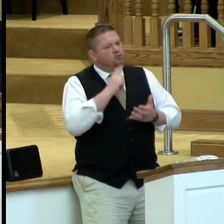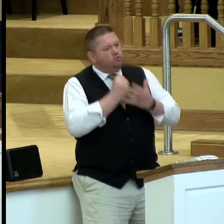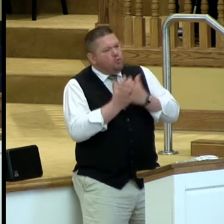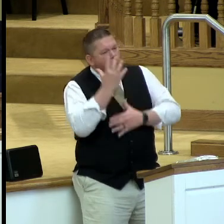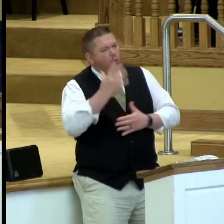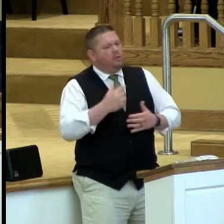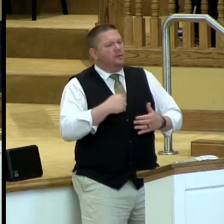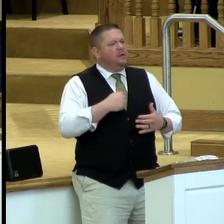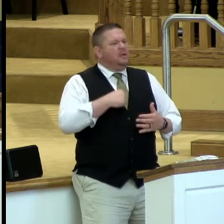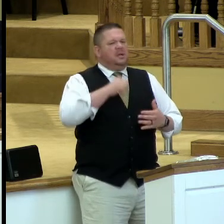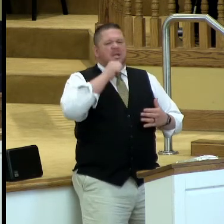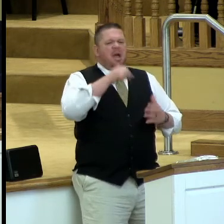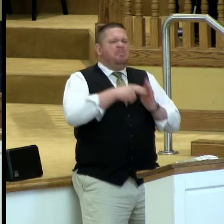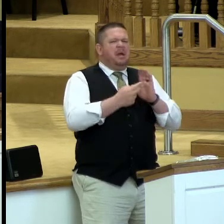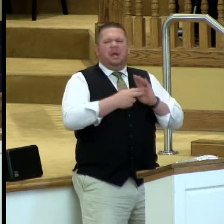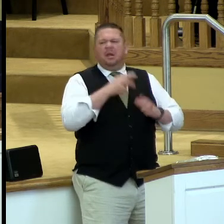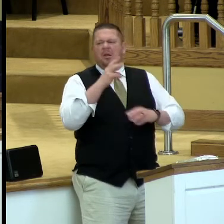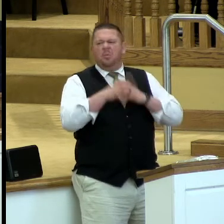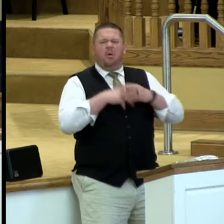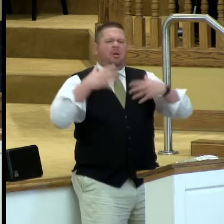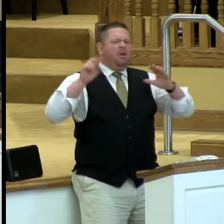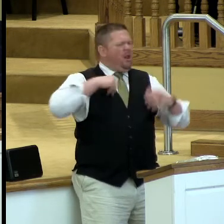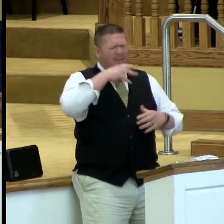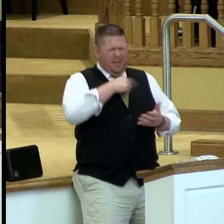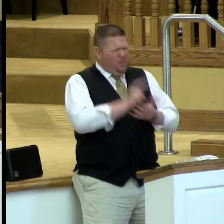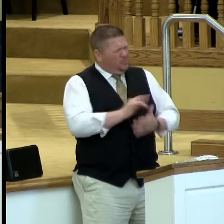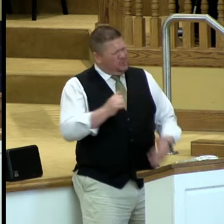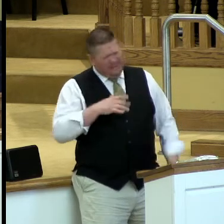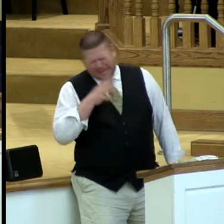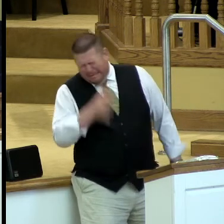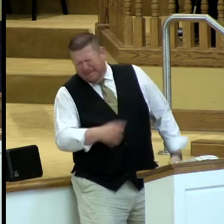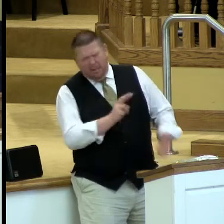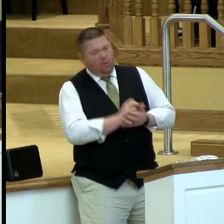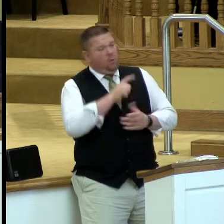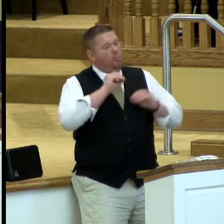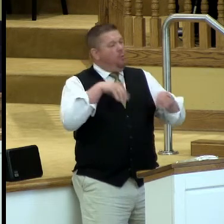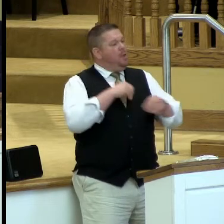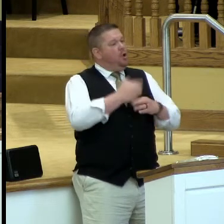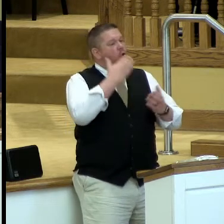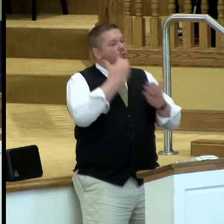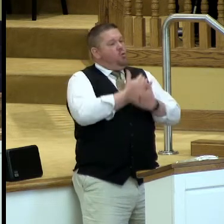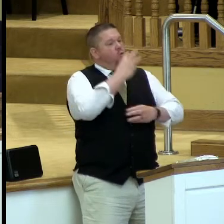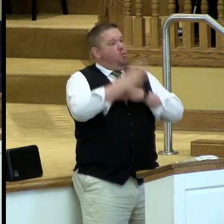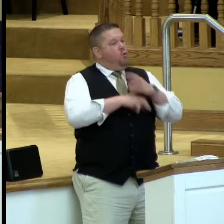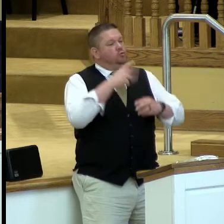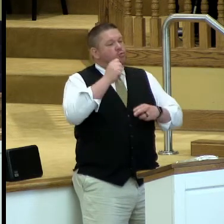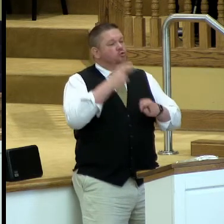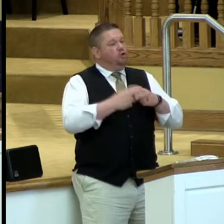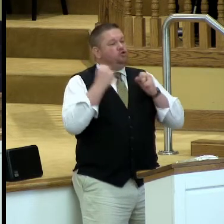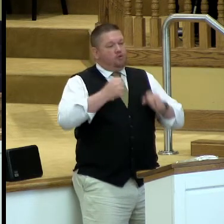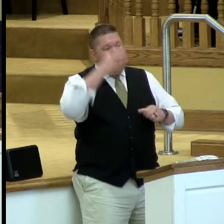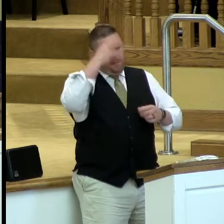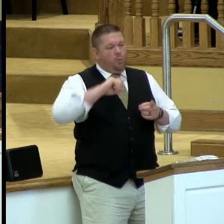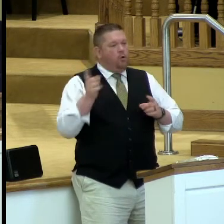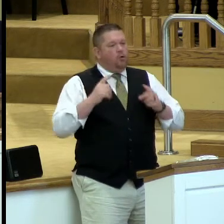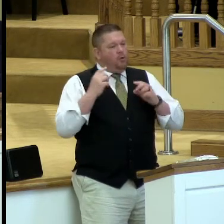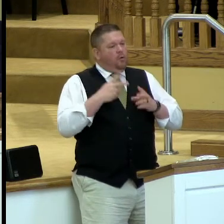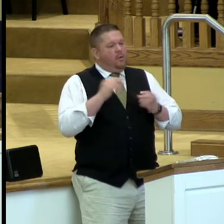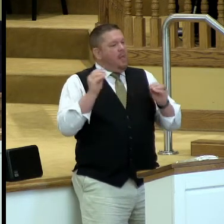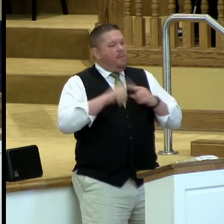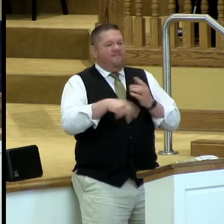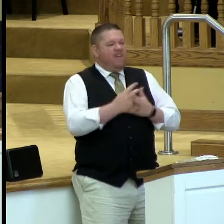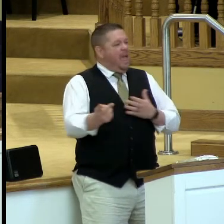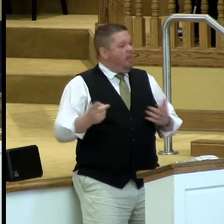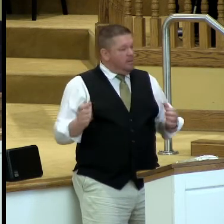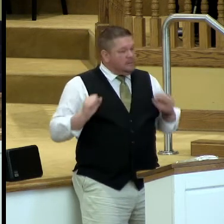as, oh, it's doom and gloom, end of the world. I don't like losing either, trust me. So the Lord put me in a new world of sports called strongman, where I do nothing but